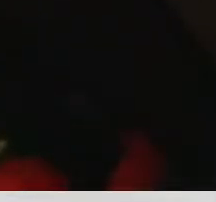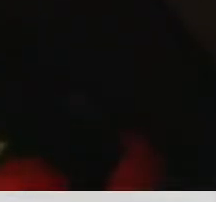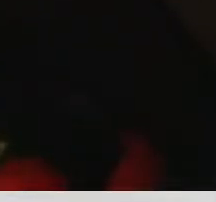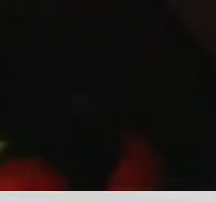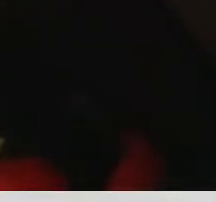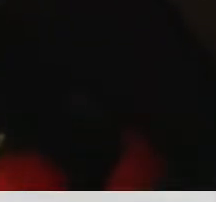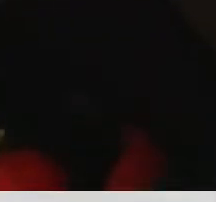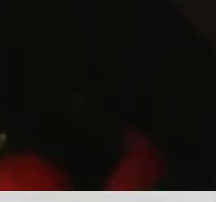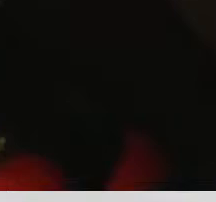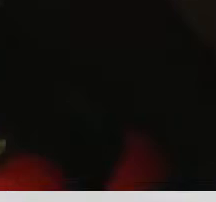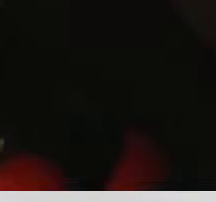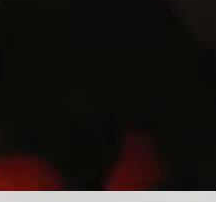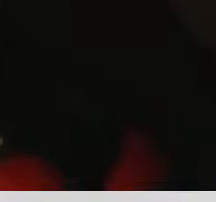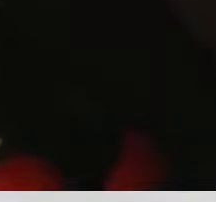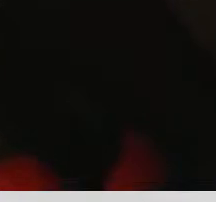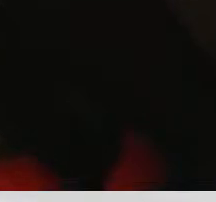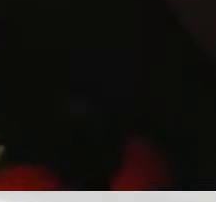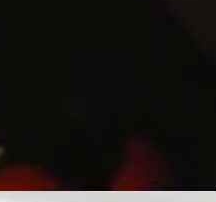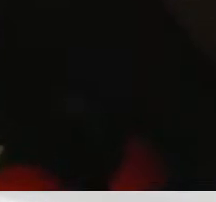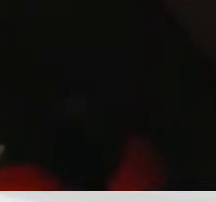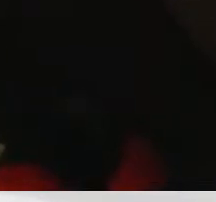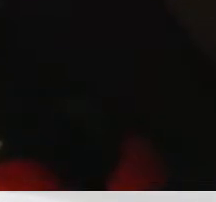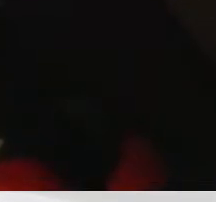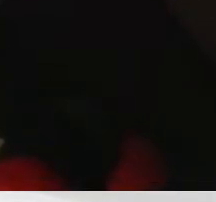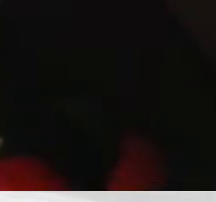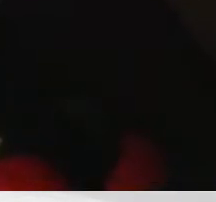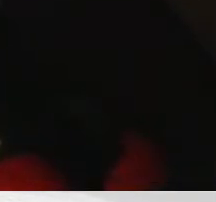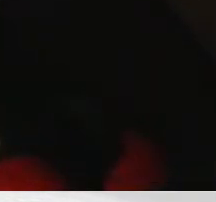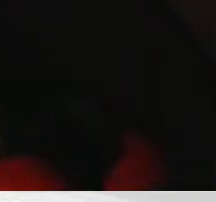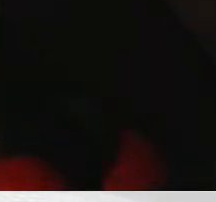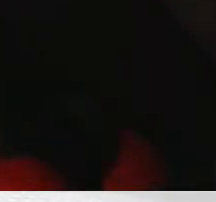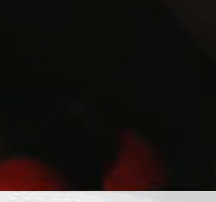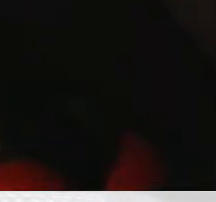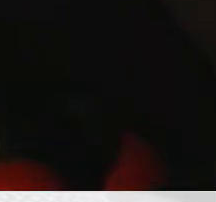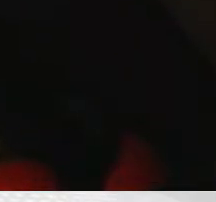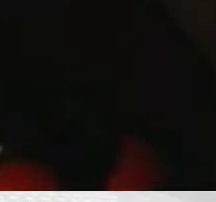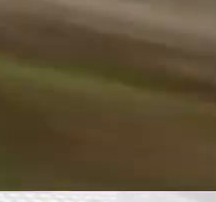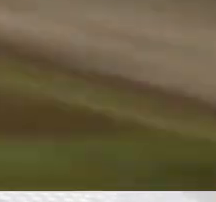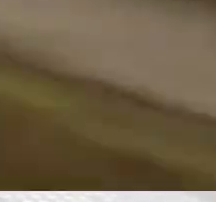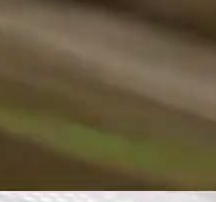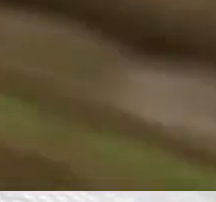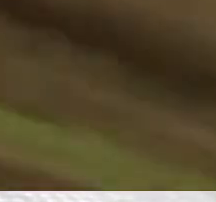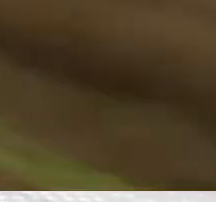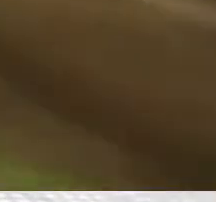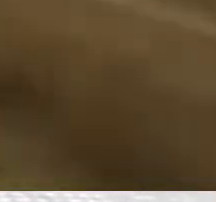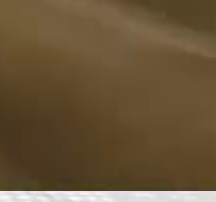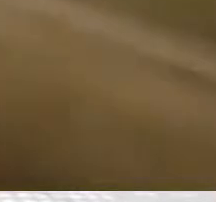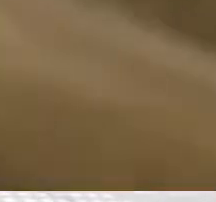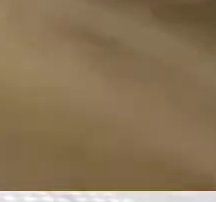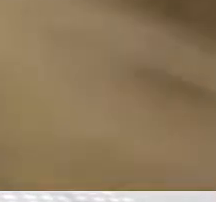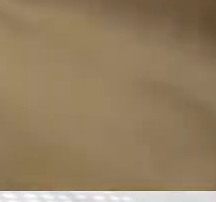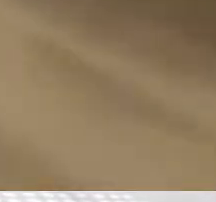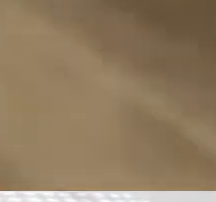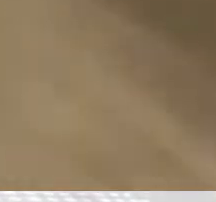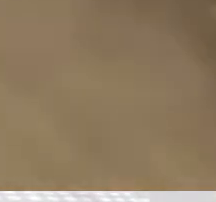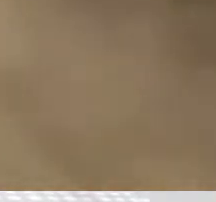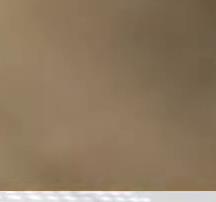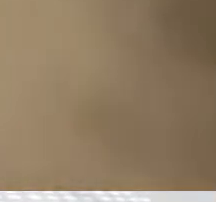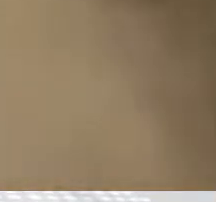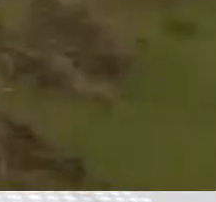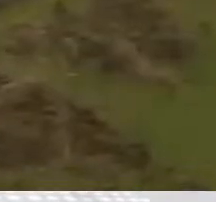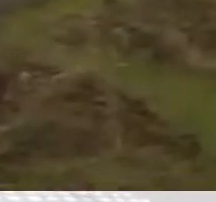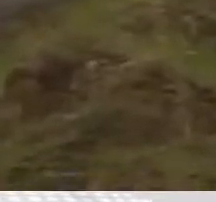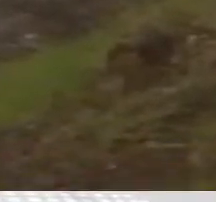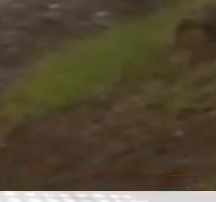It doesn't work out. I'm understeering a lot, and then moments like this happened. I need to push to the rough to the bottom. Hyundai were battling mechanical issues